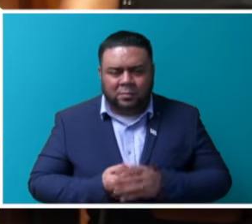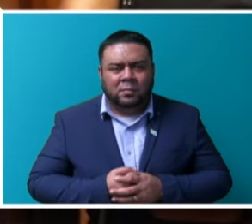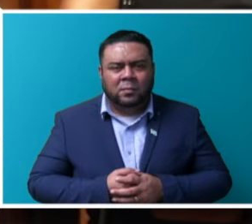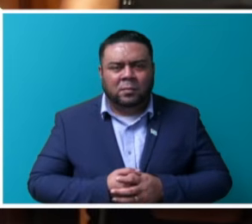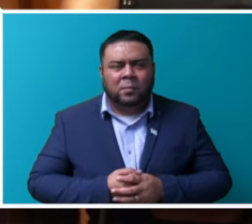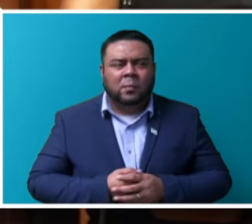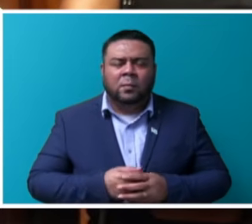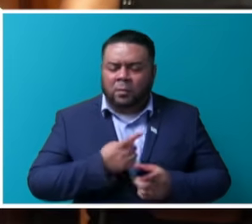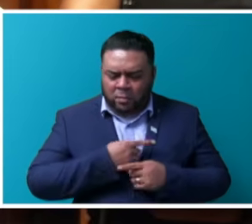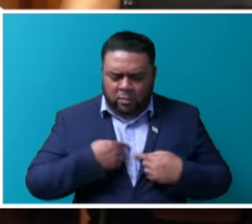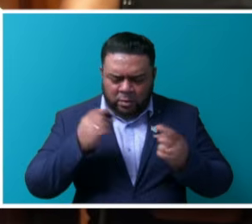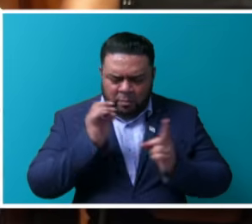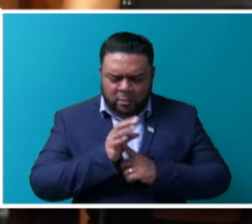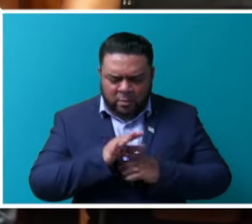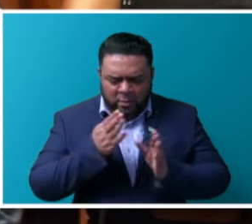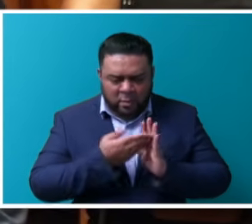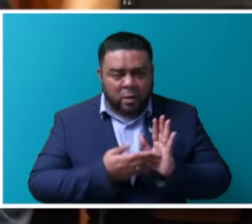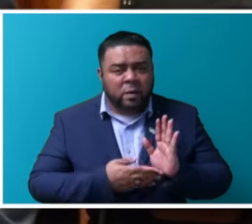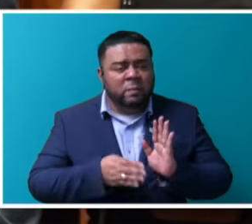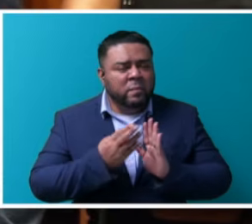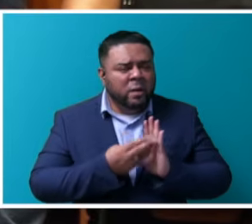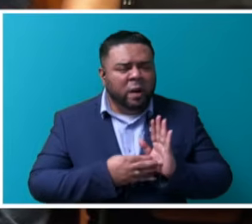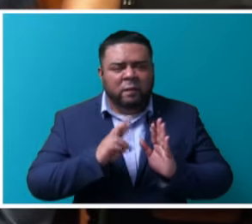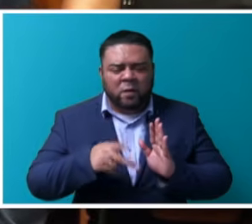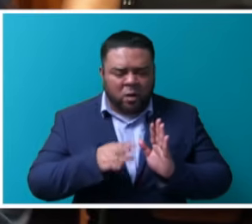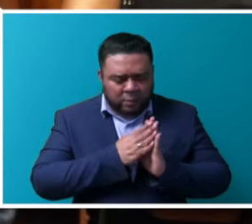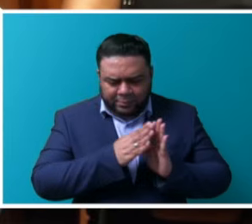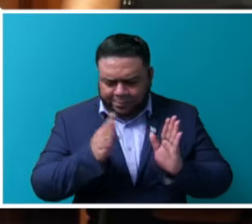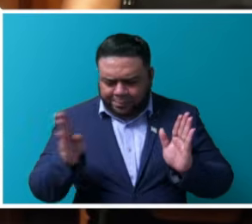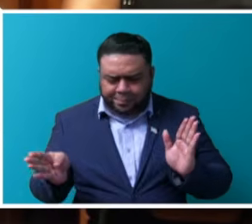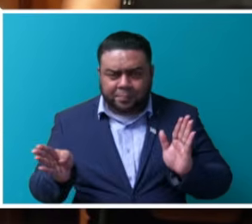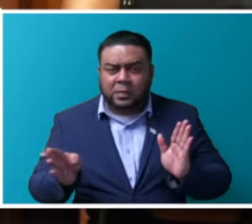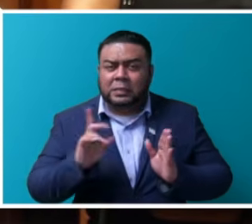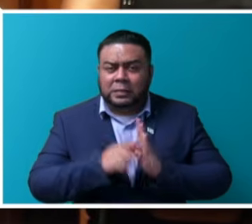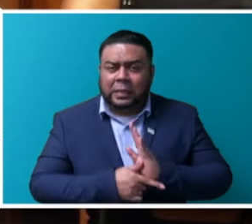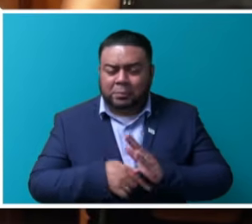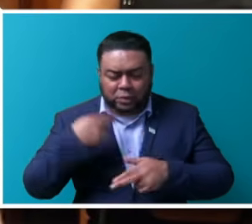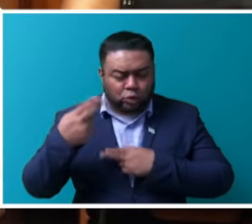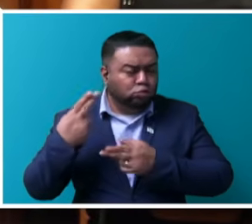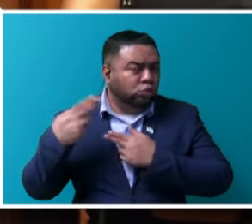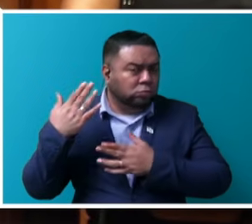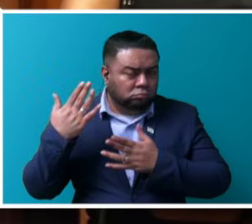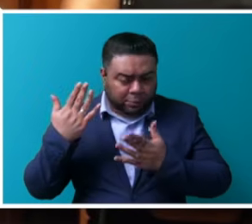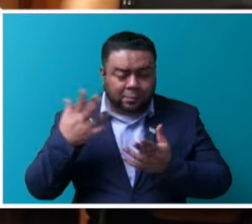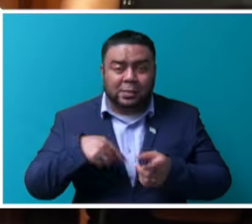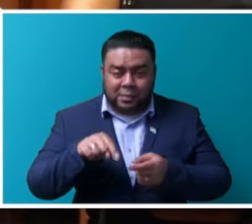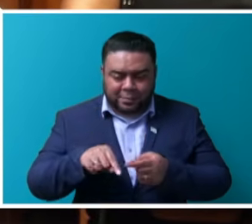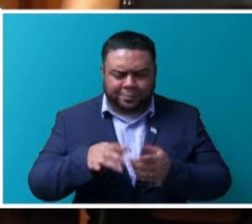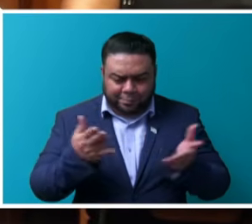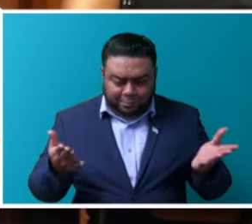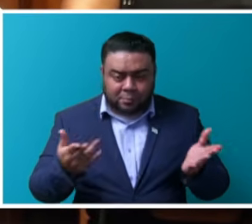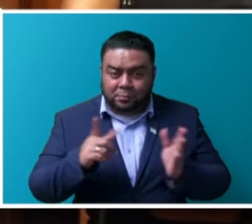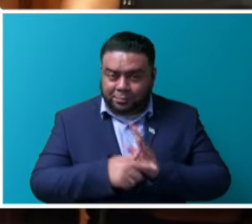we reiterate that this is a budget for an extraordinary moment in history. In this context,